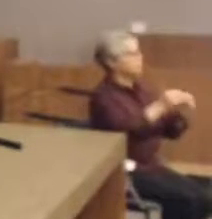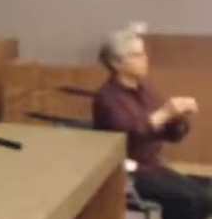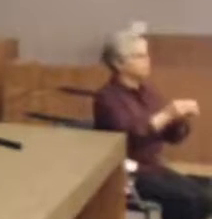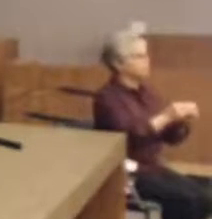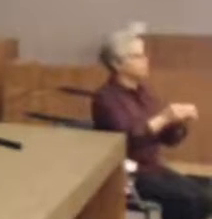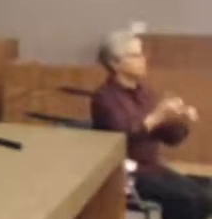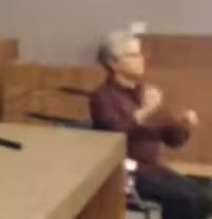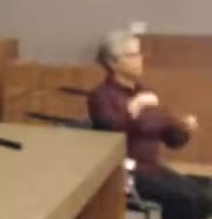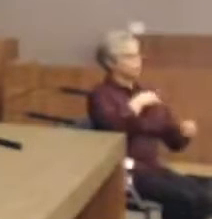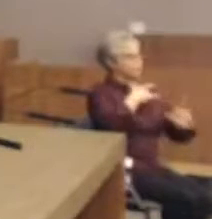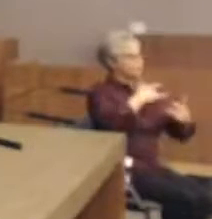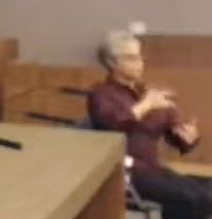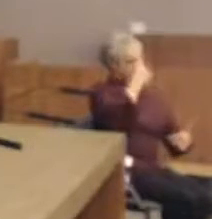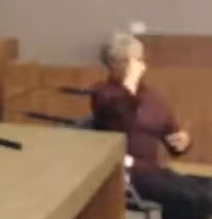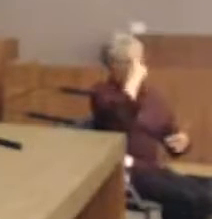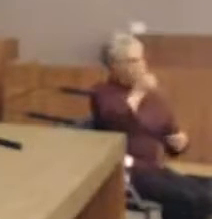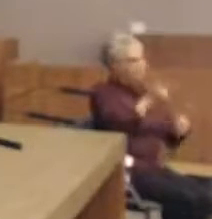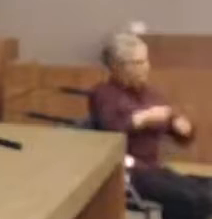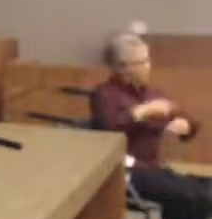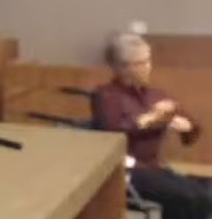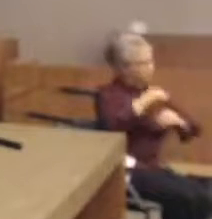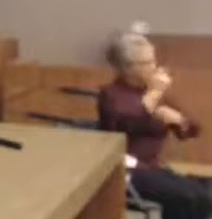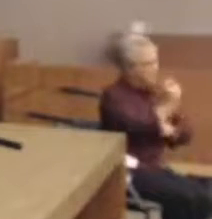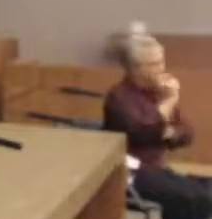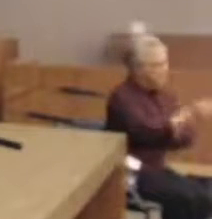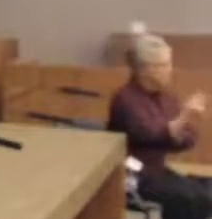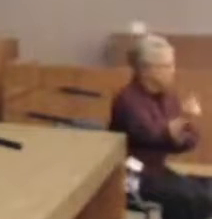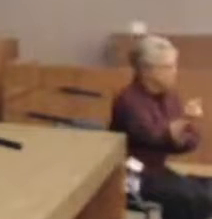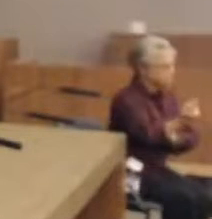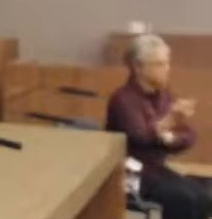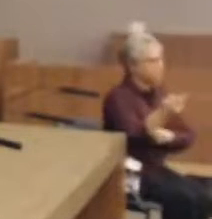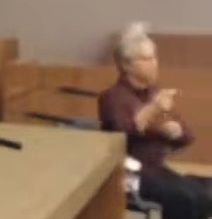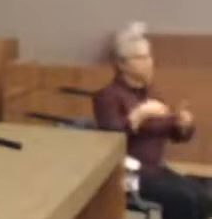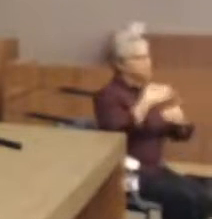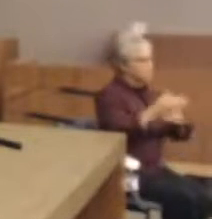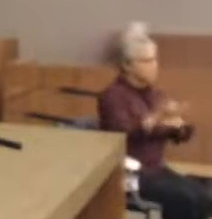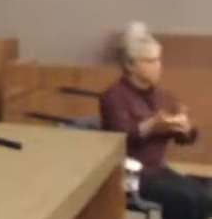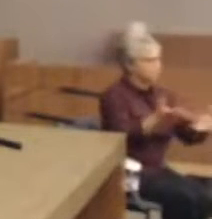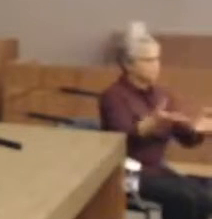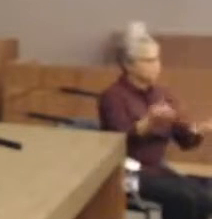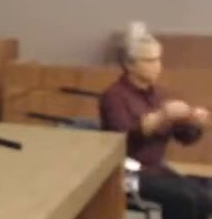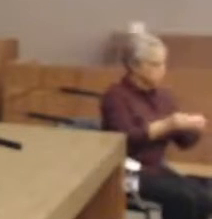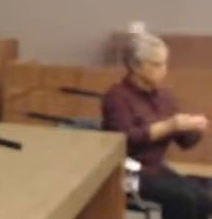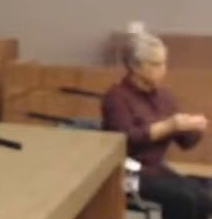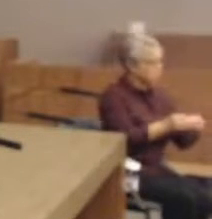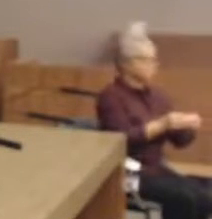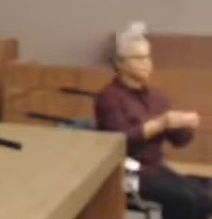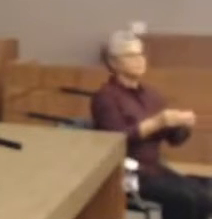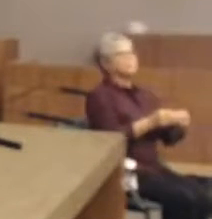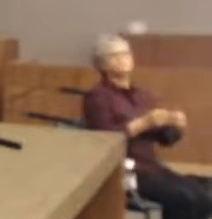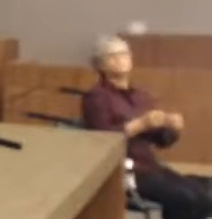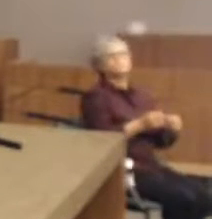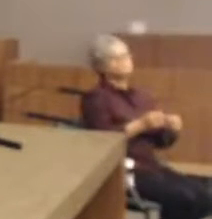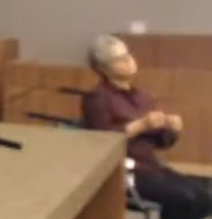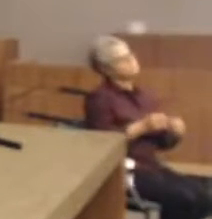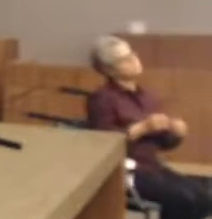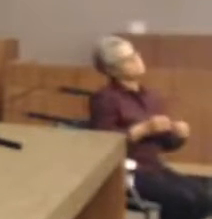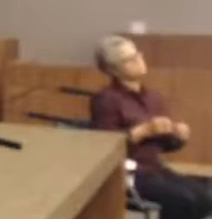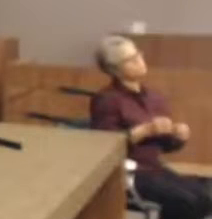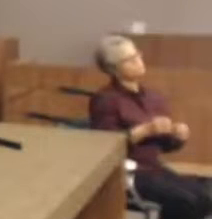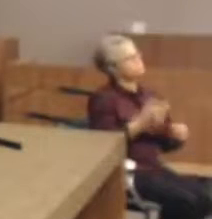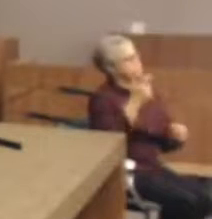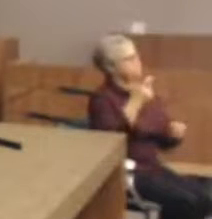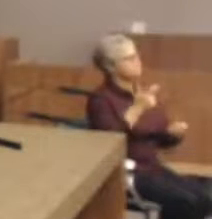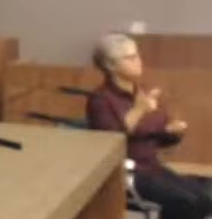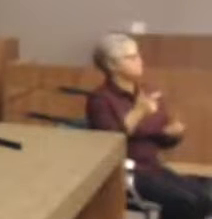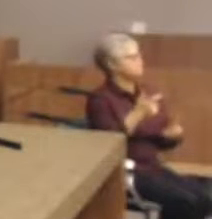But that's coming from the fact that they were walking down the street, minding their own business, and something horrifying happened to them. So now they feel like